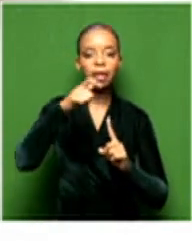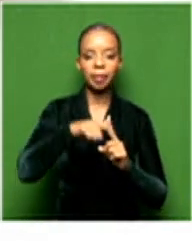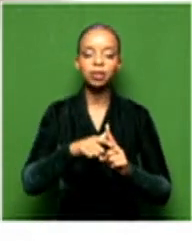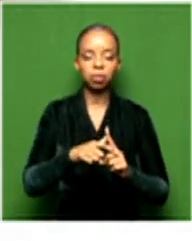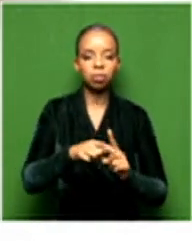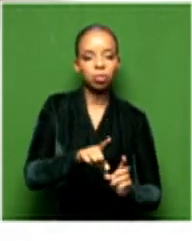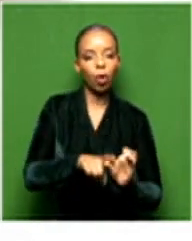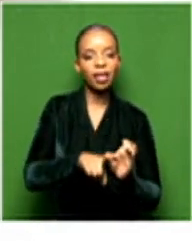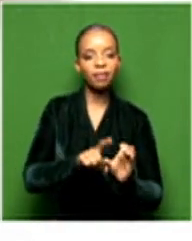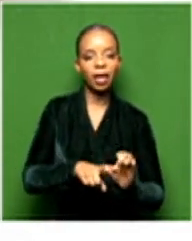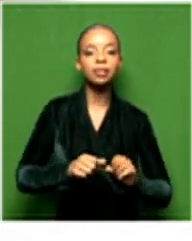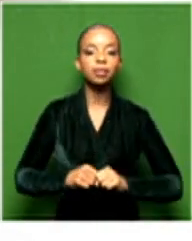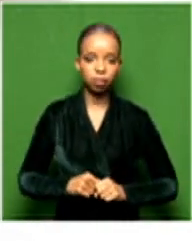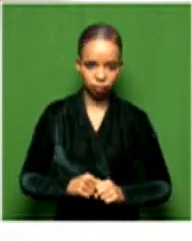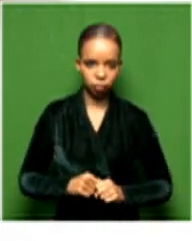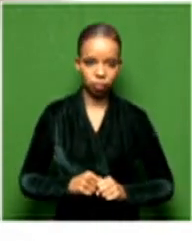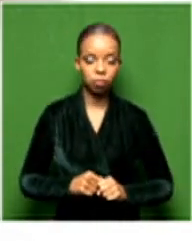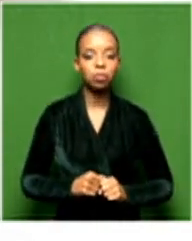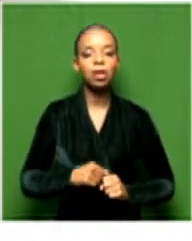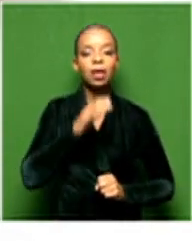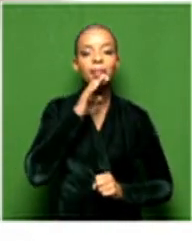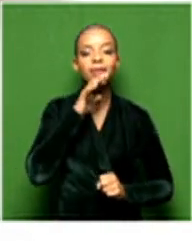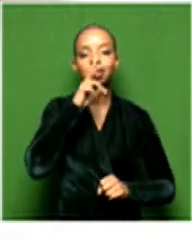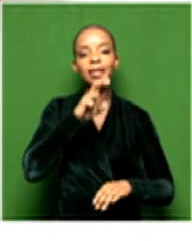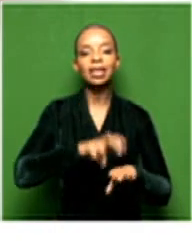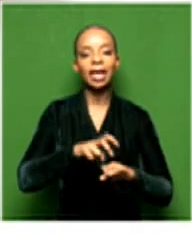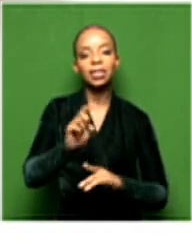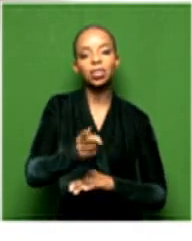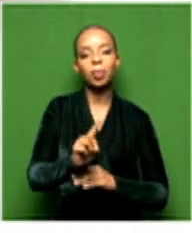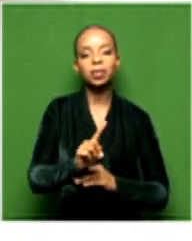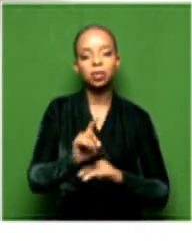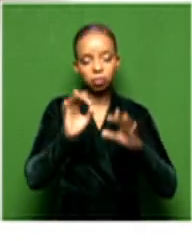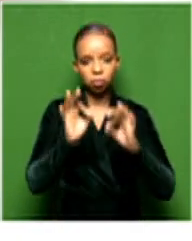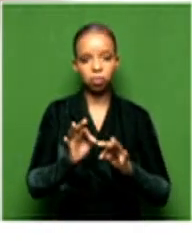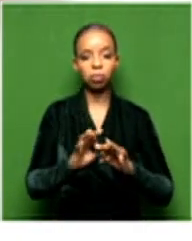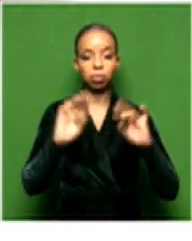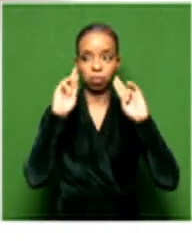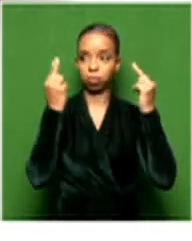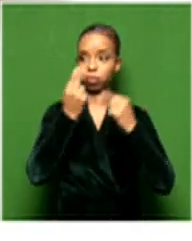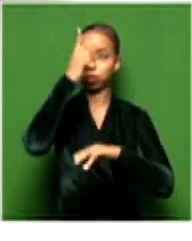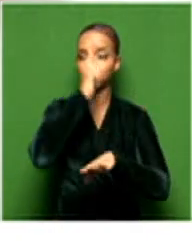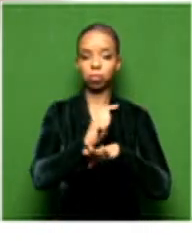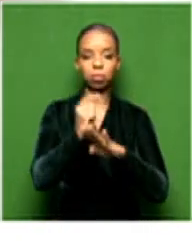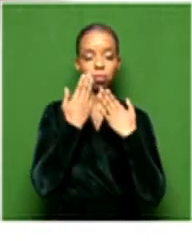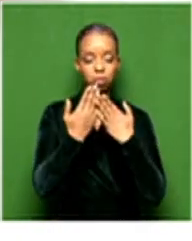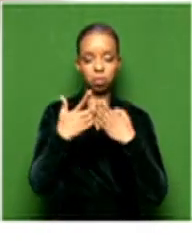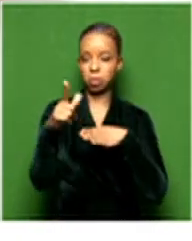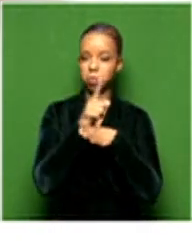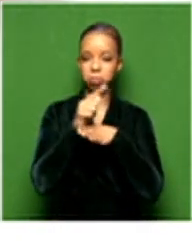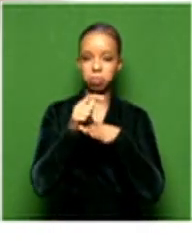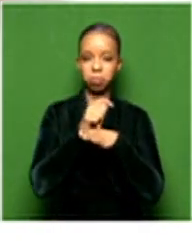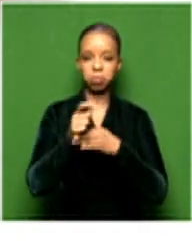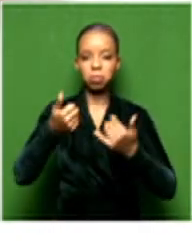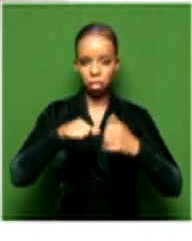qualified, so you need relevant tertiary training in order to do such a